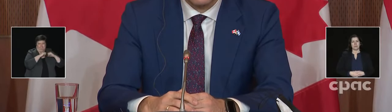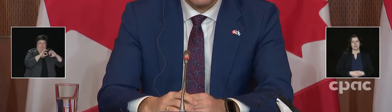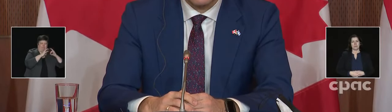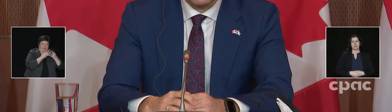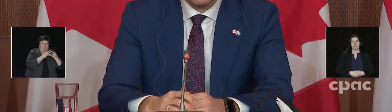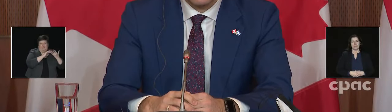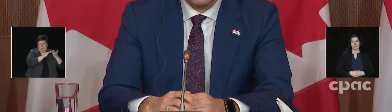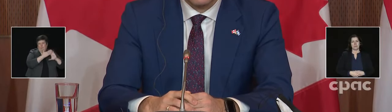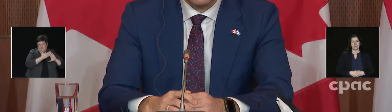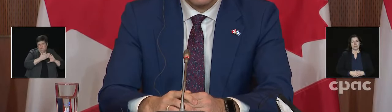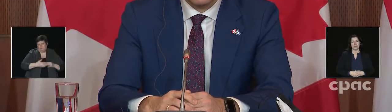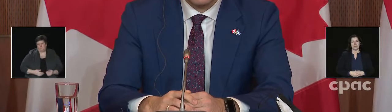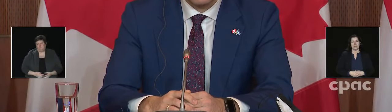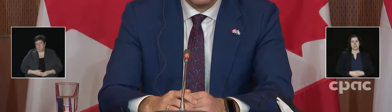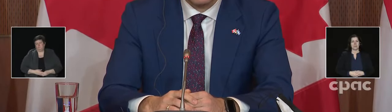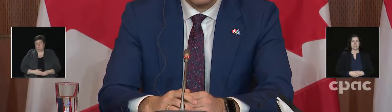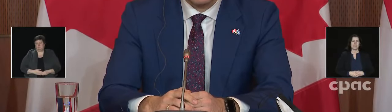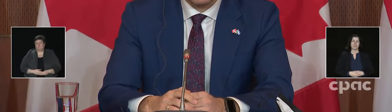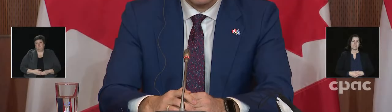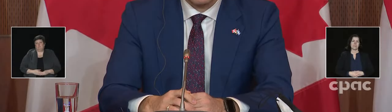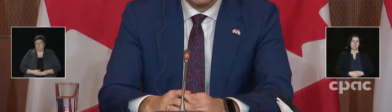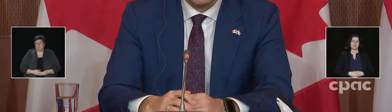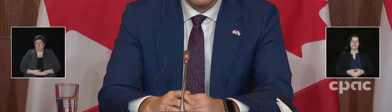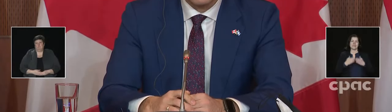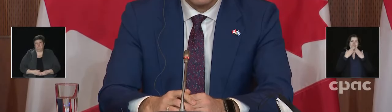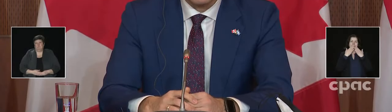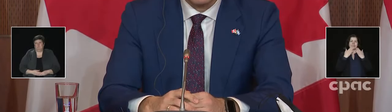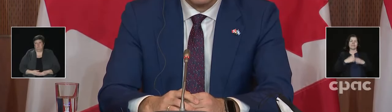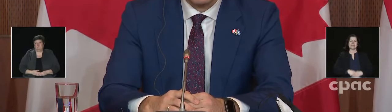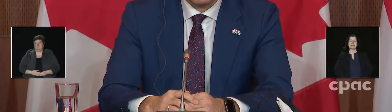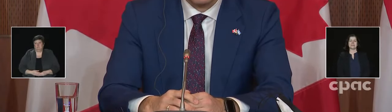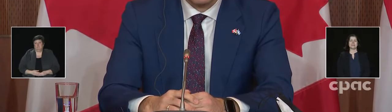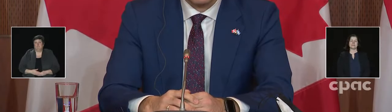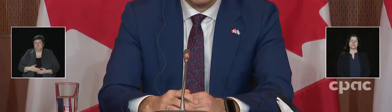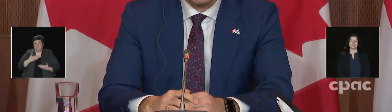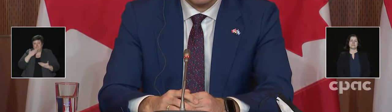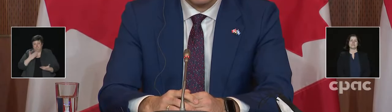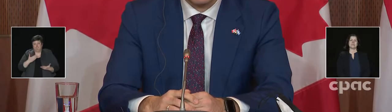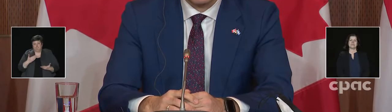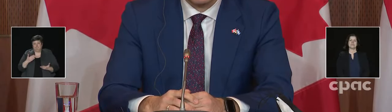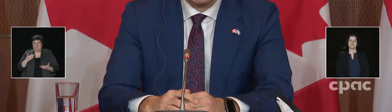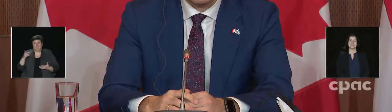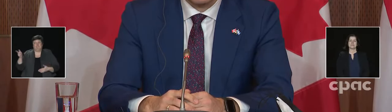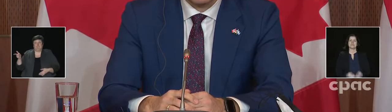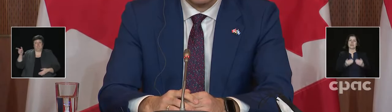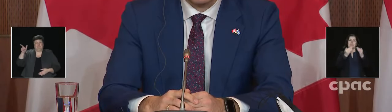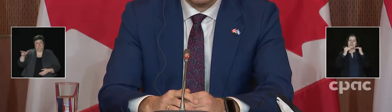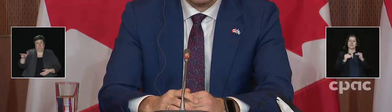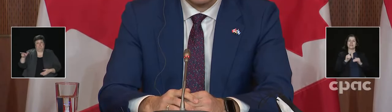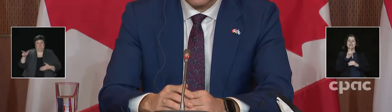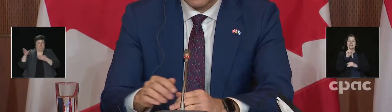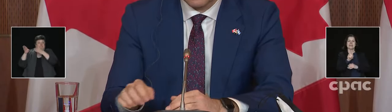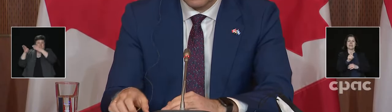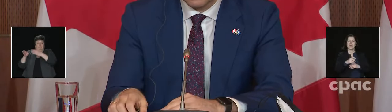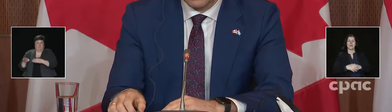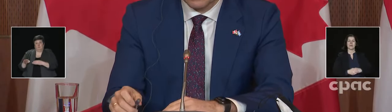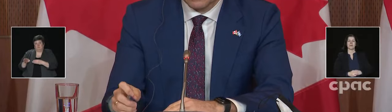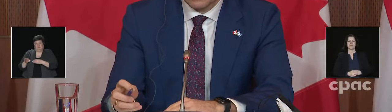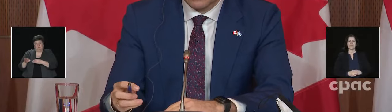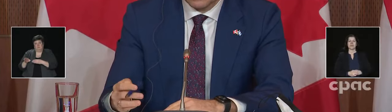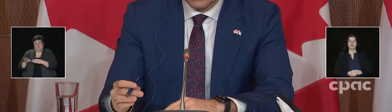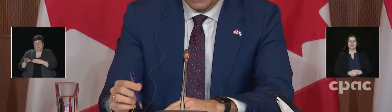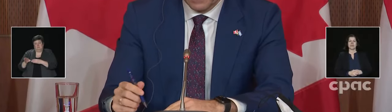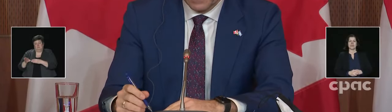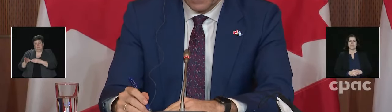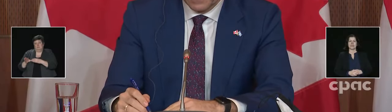Thank you. Merci. The next question is from Ryan